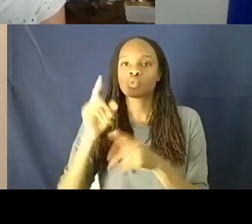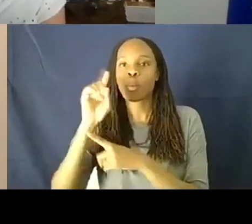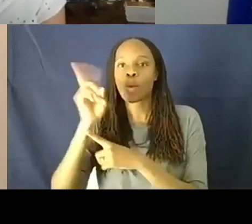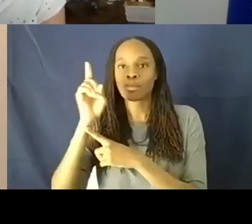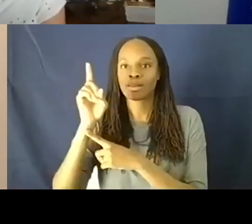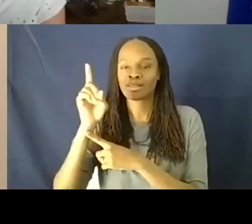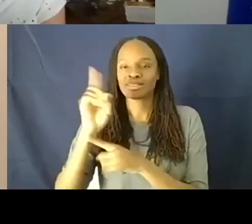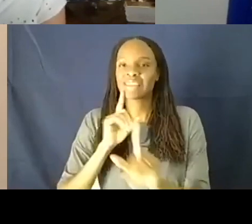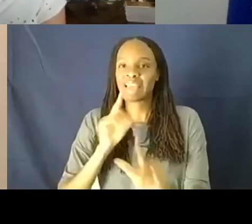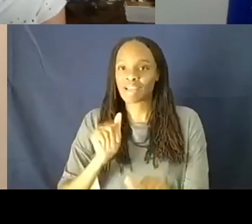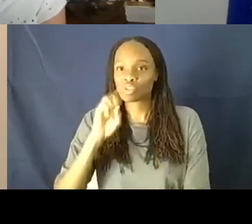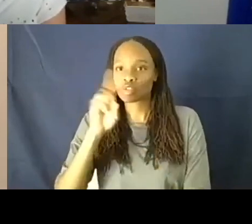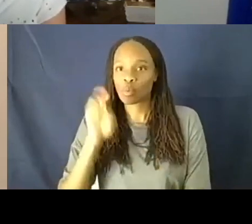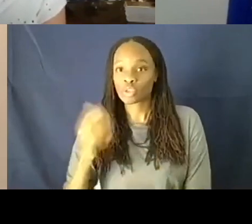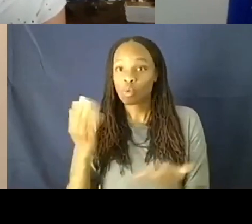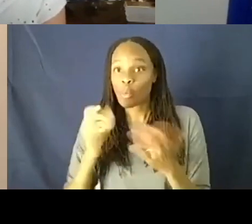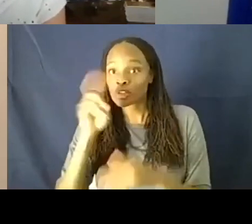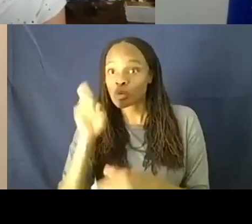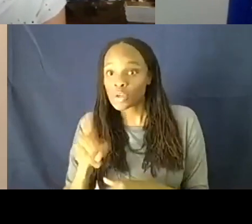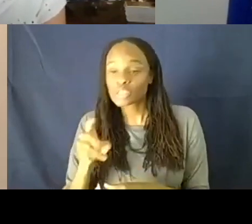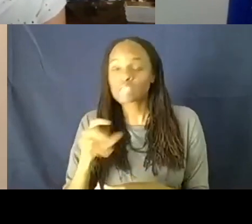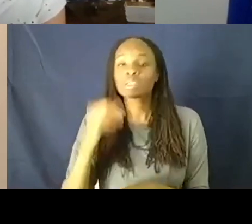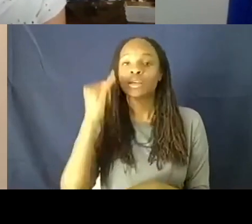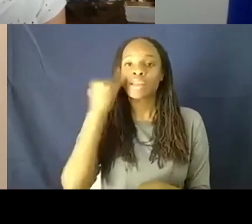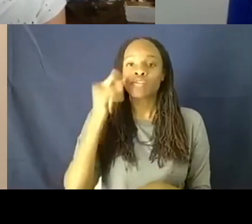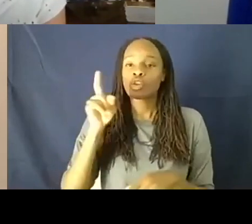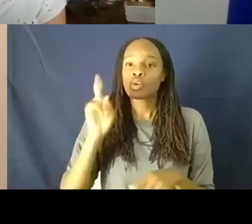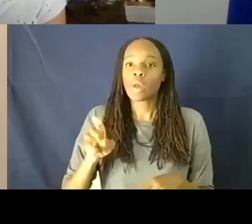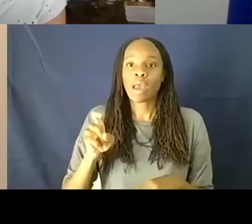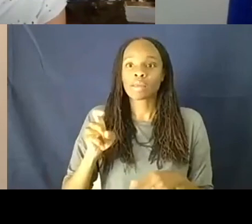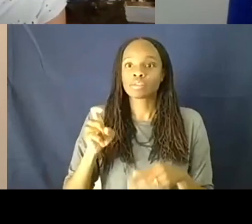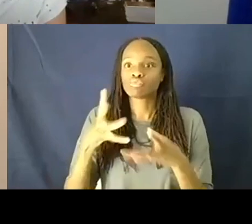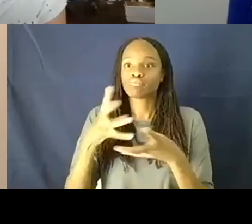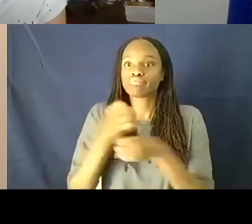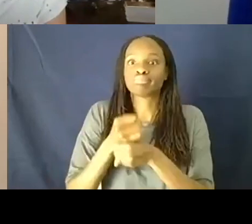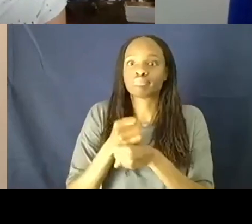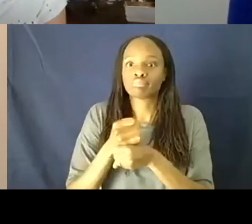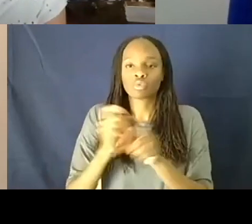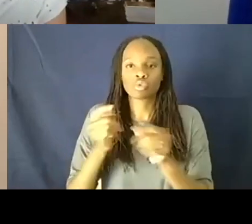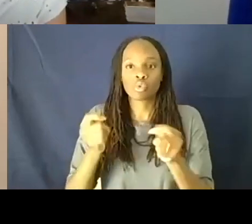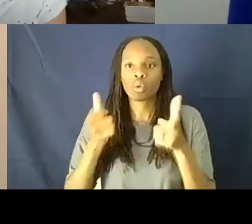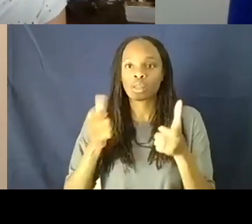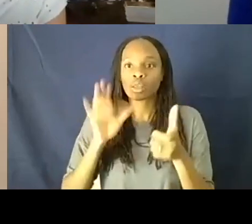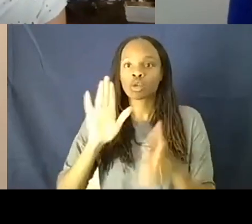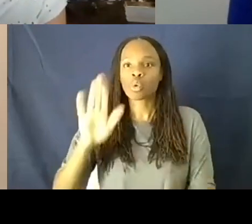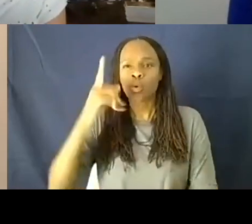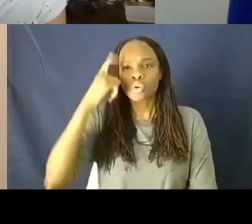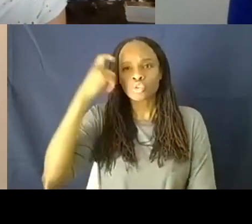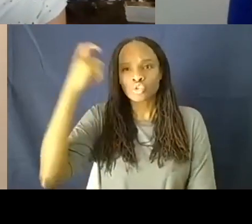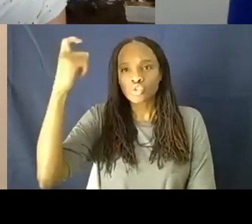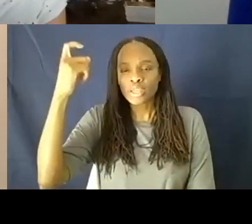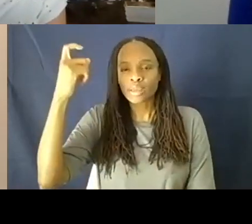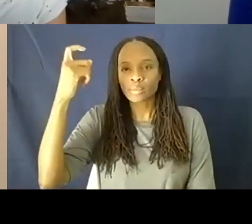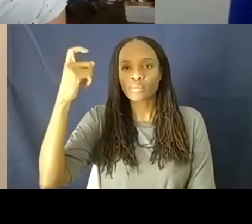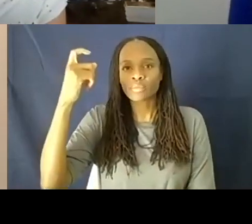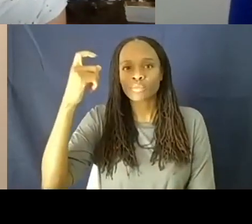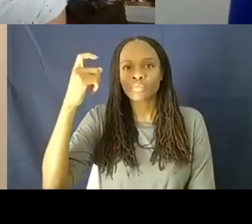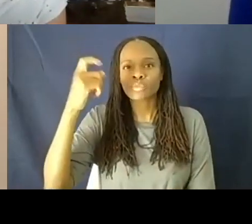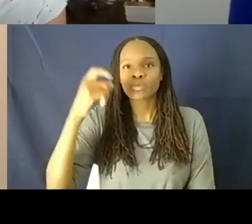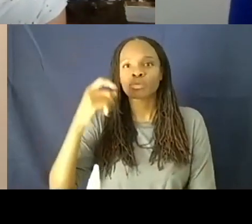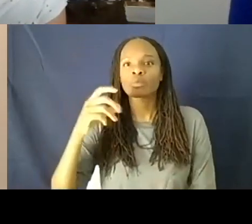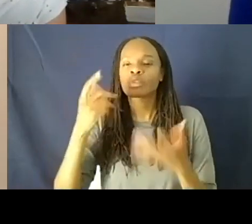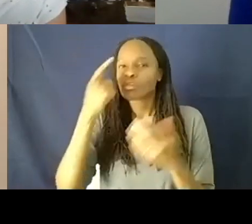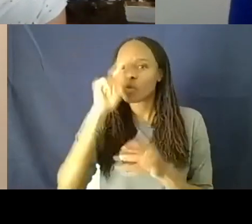know, if you had to encapsulate quickly your dream for how the populace with disabilities